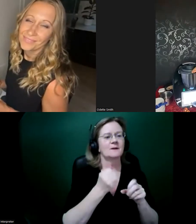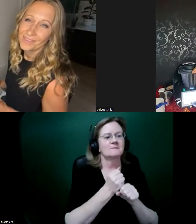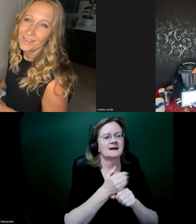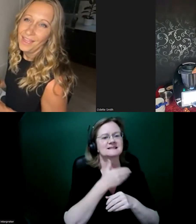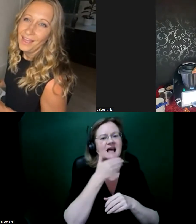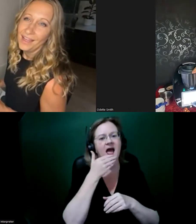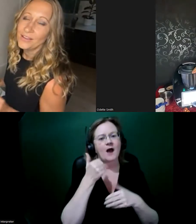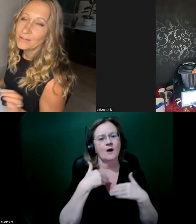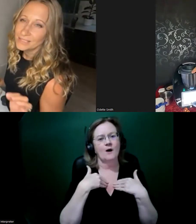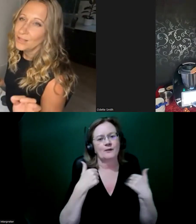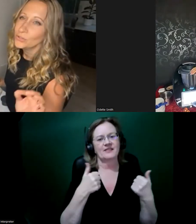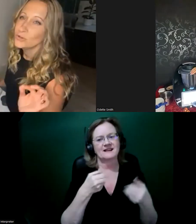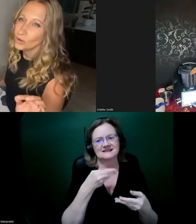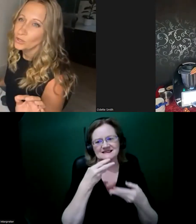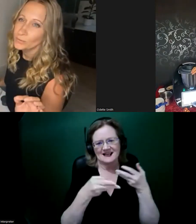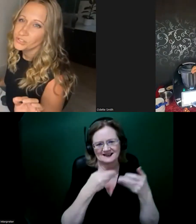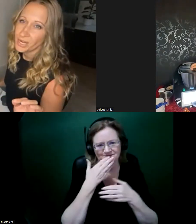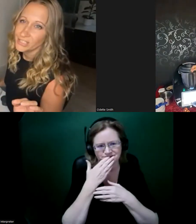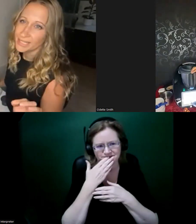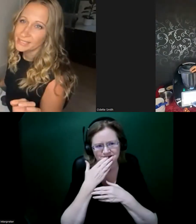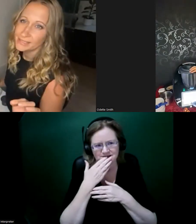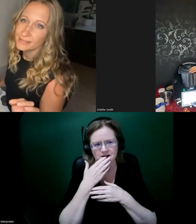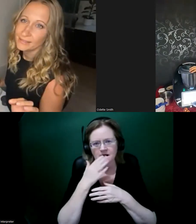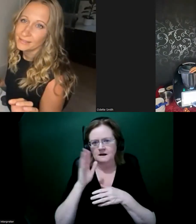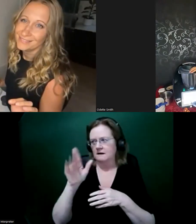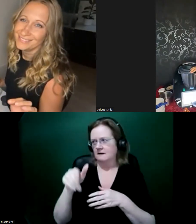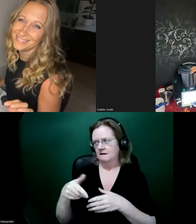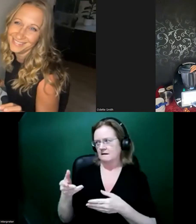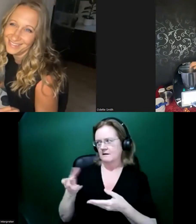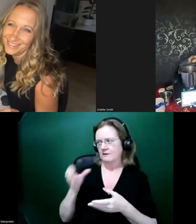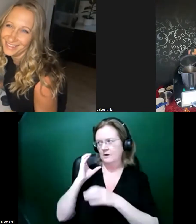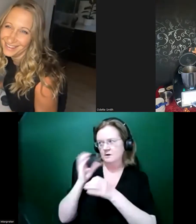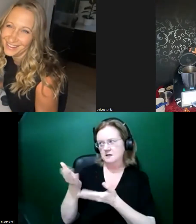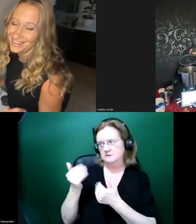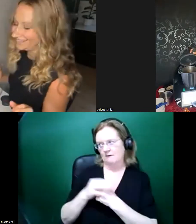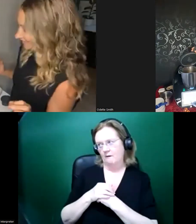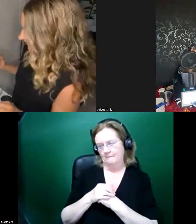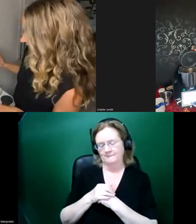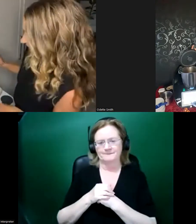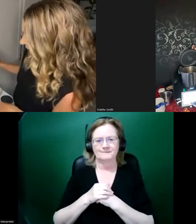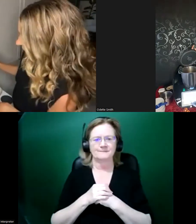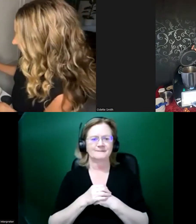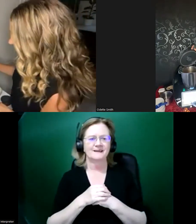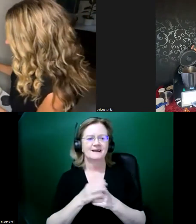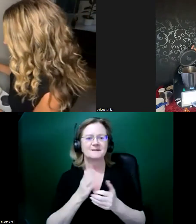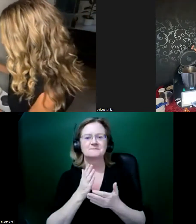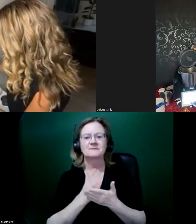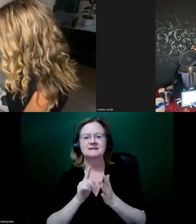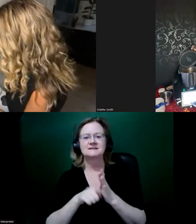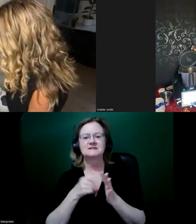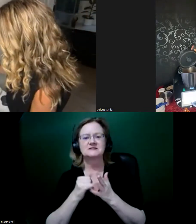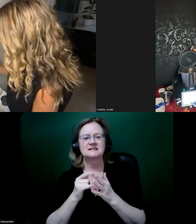salad. So a cocktail would not go astray, Jess. No. And ladies, I am sorry.